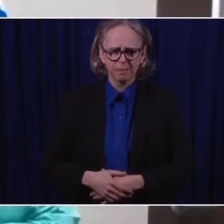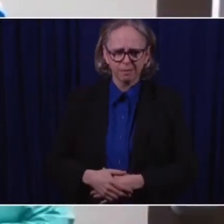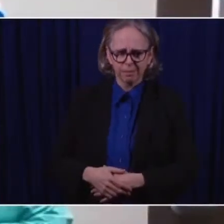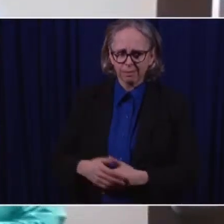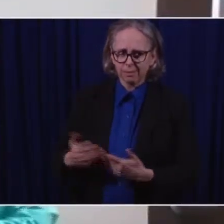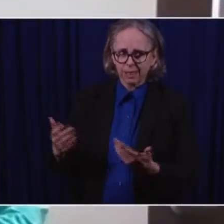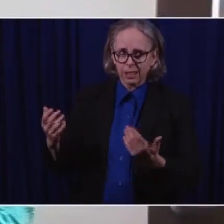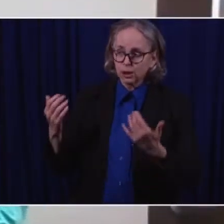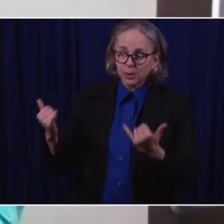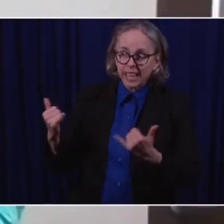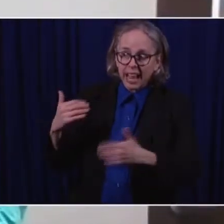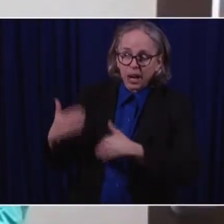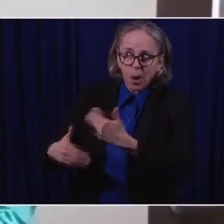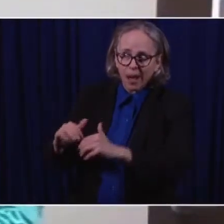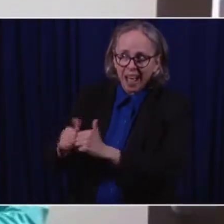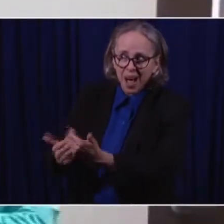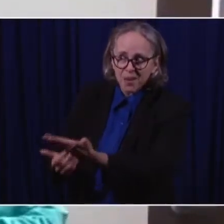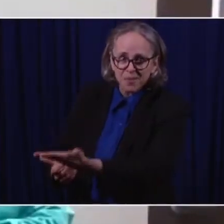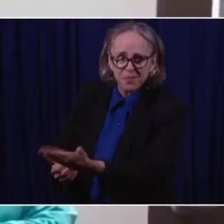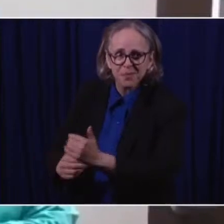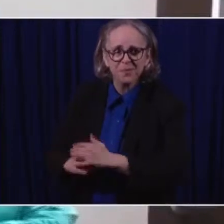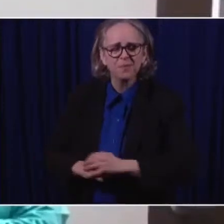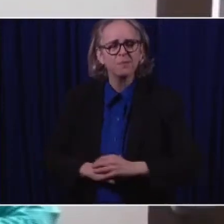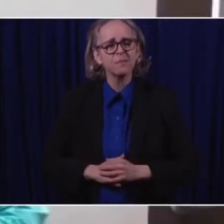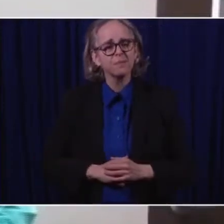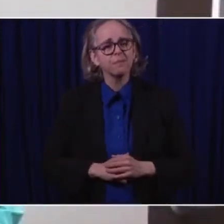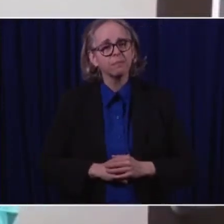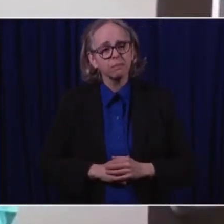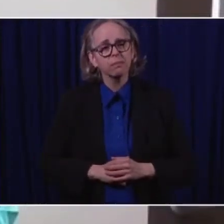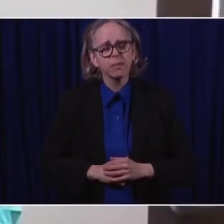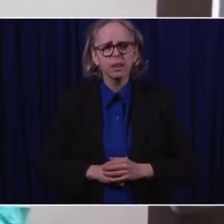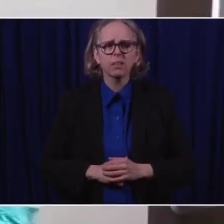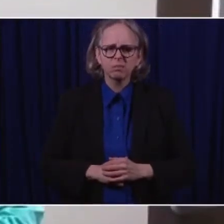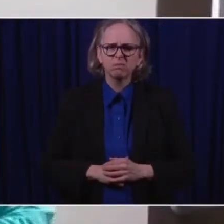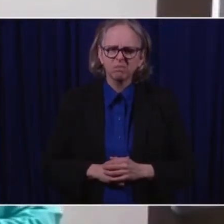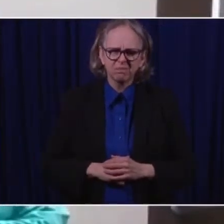were at Taze Valley, and we did about 310